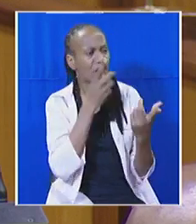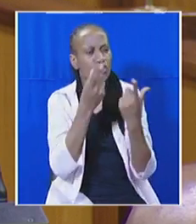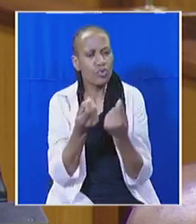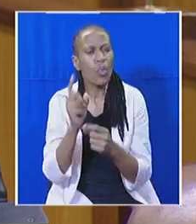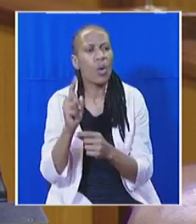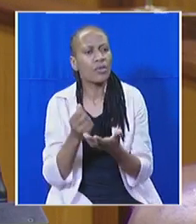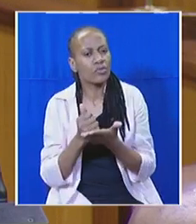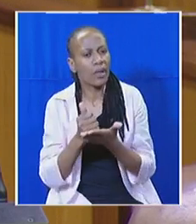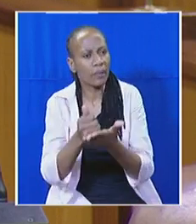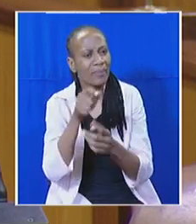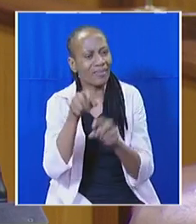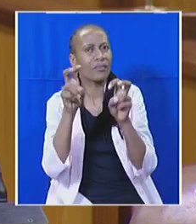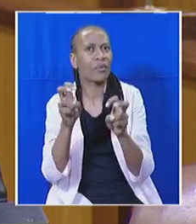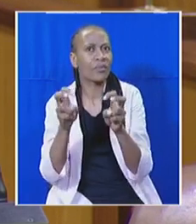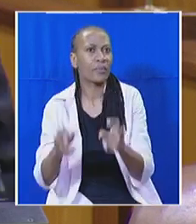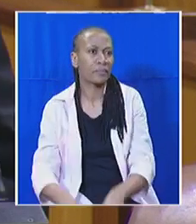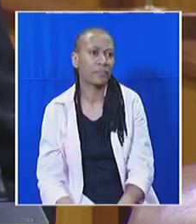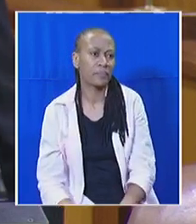problem presently?